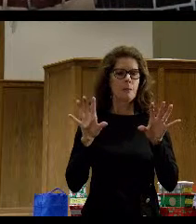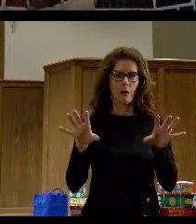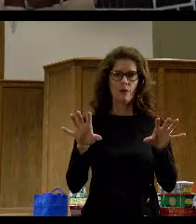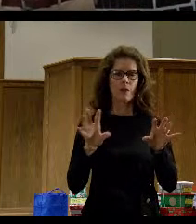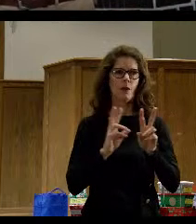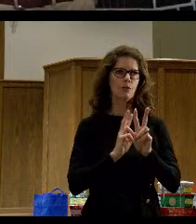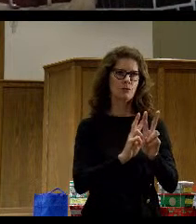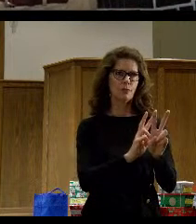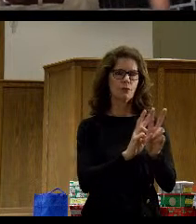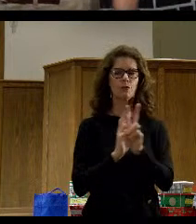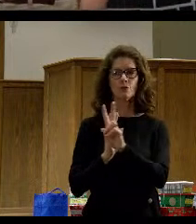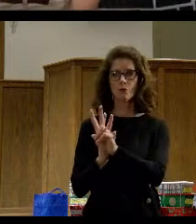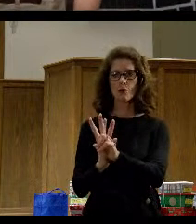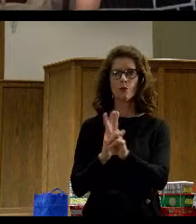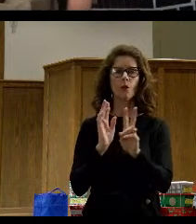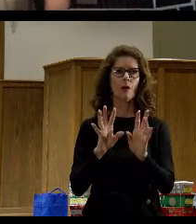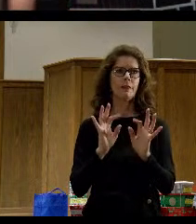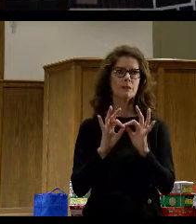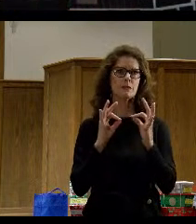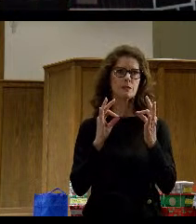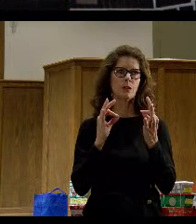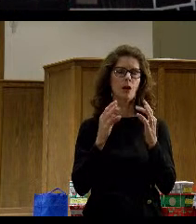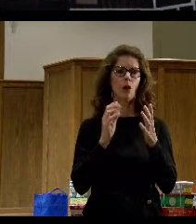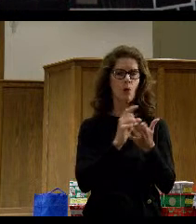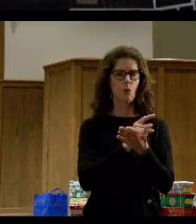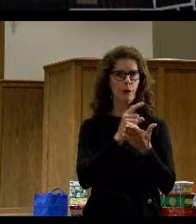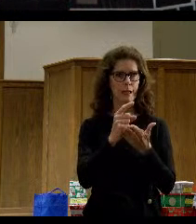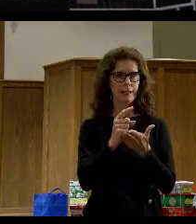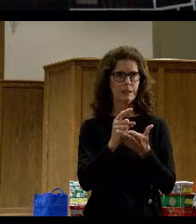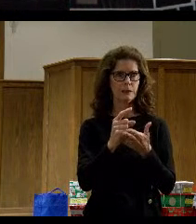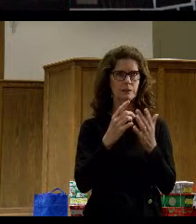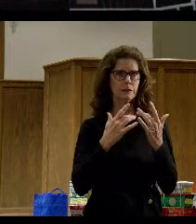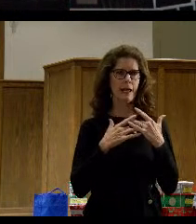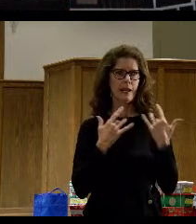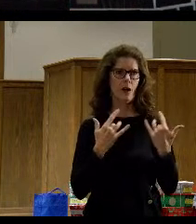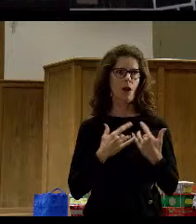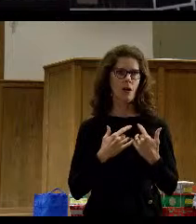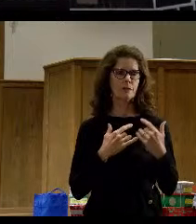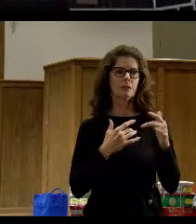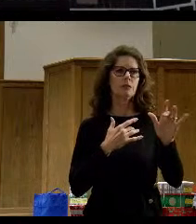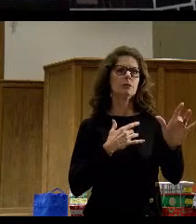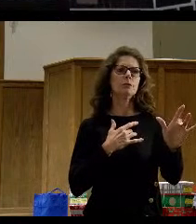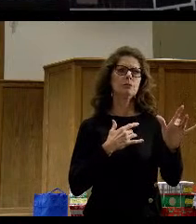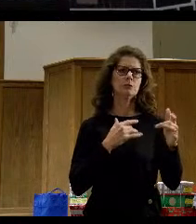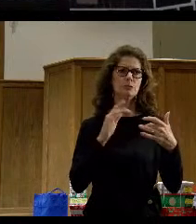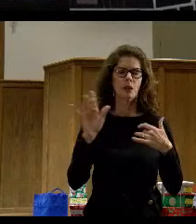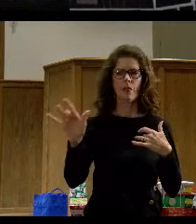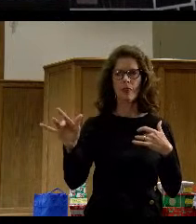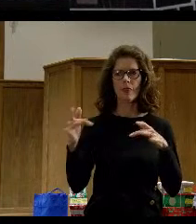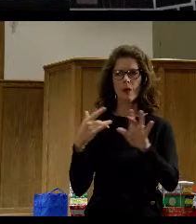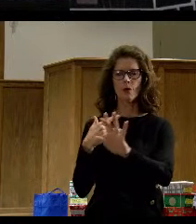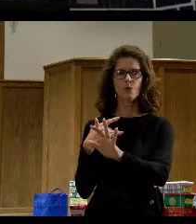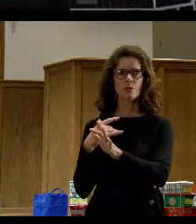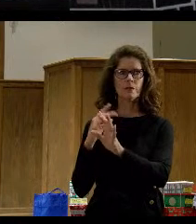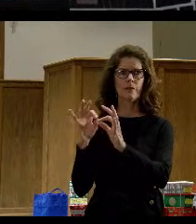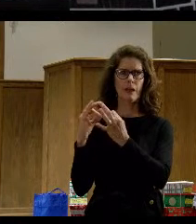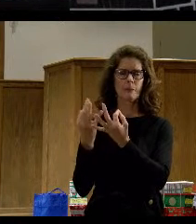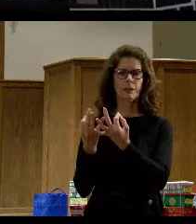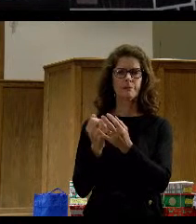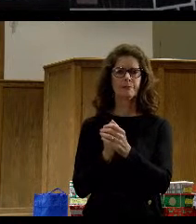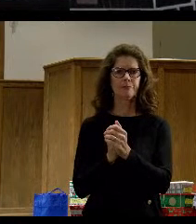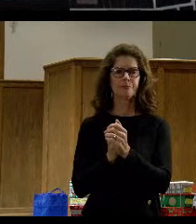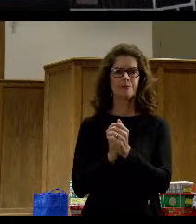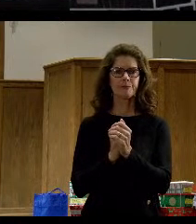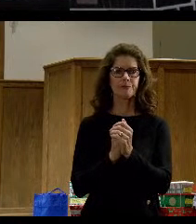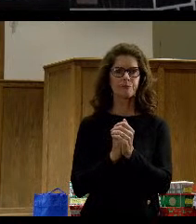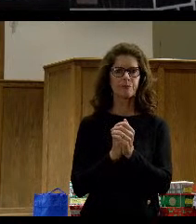out to the Wilson family right now, and I ask that you keep them in your prayers. We're also so sad about the loss of Katie